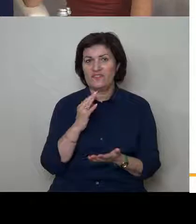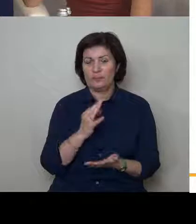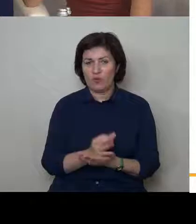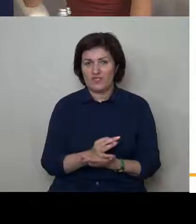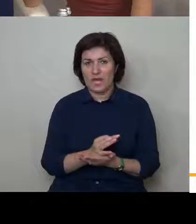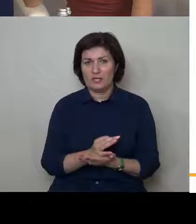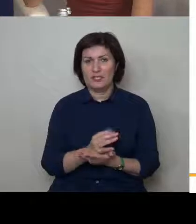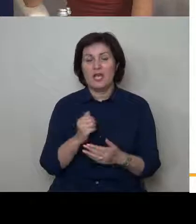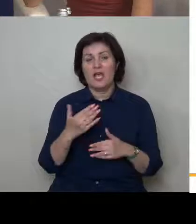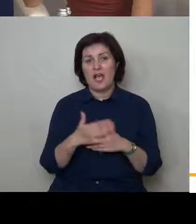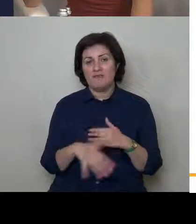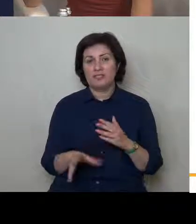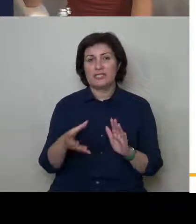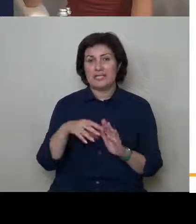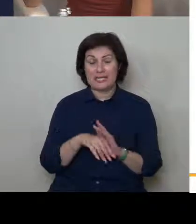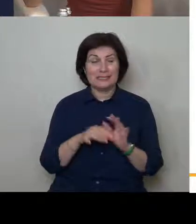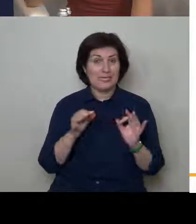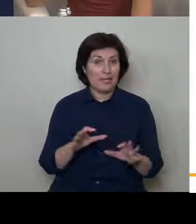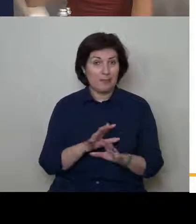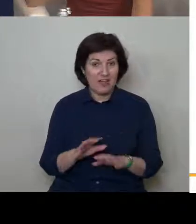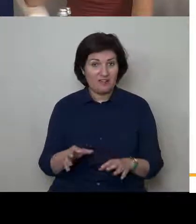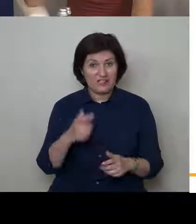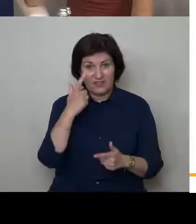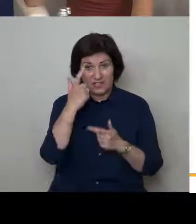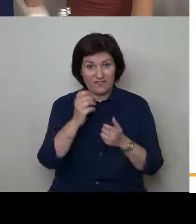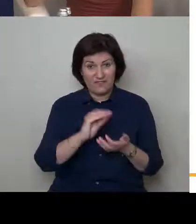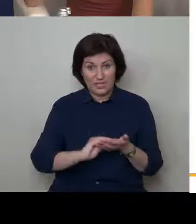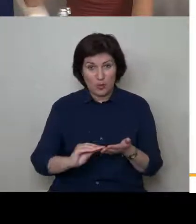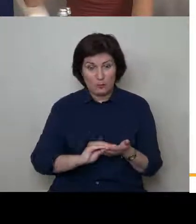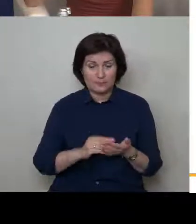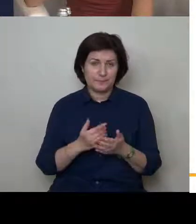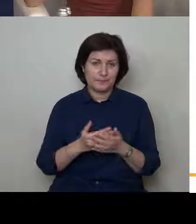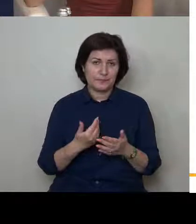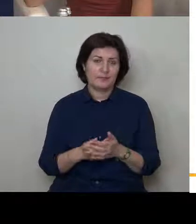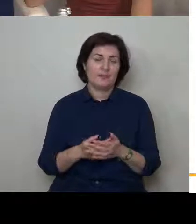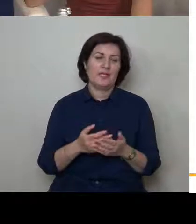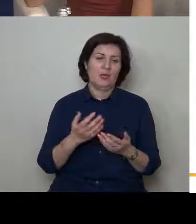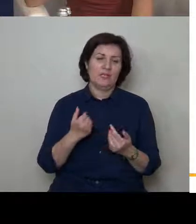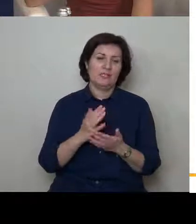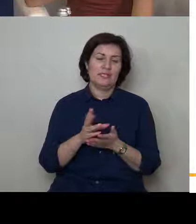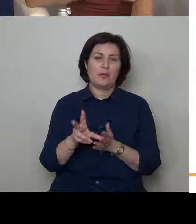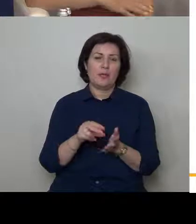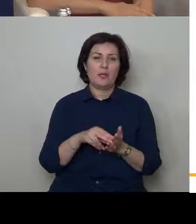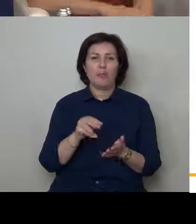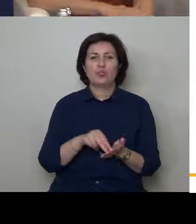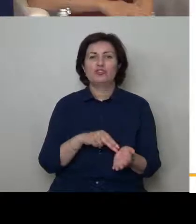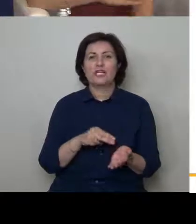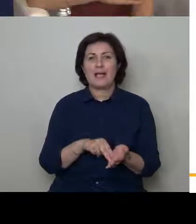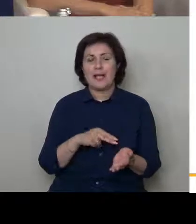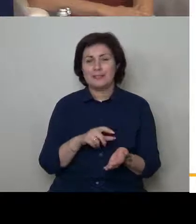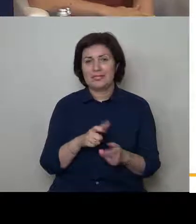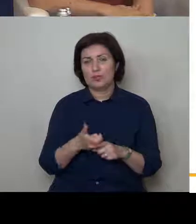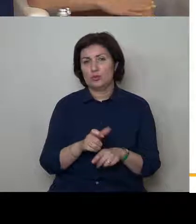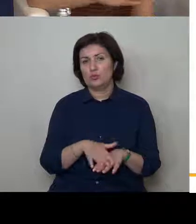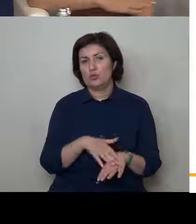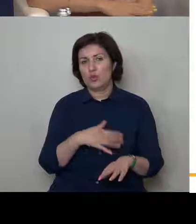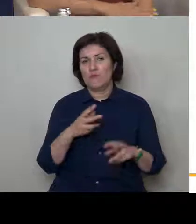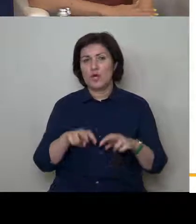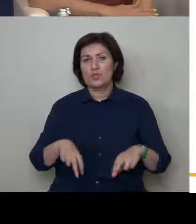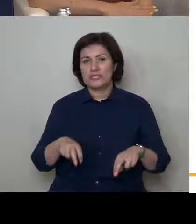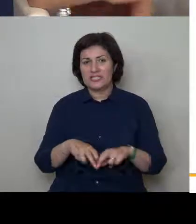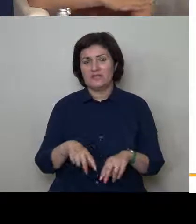now the liability for it is lower, while introducing incorrect information, a situation we had